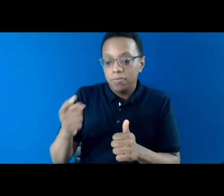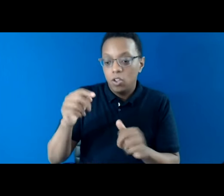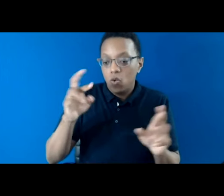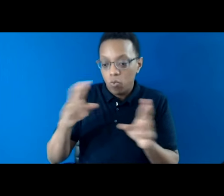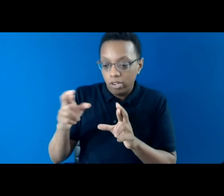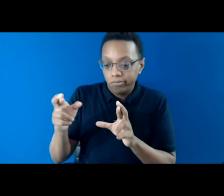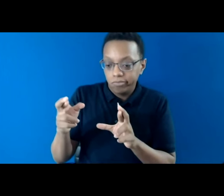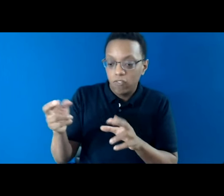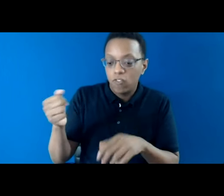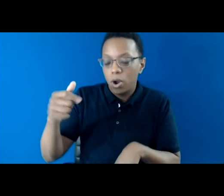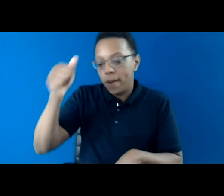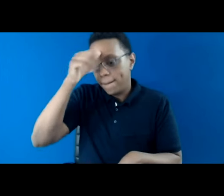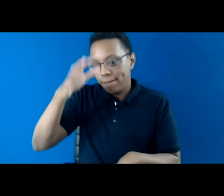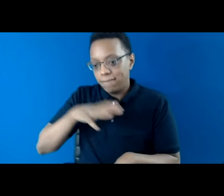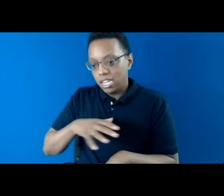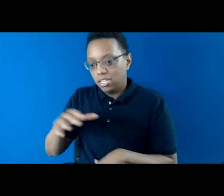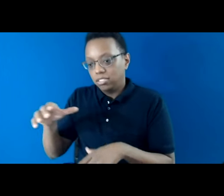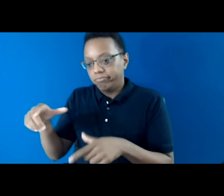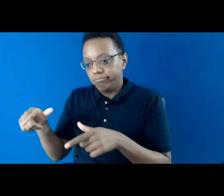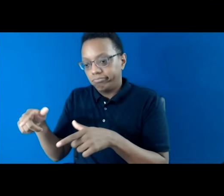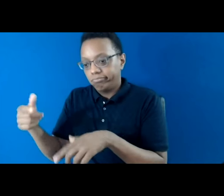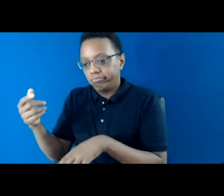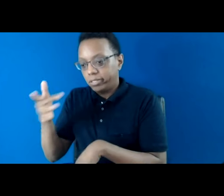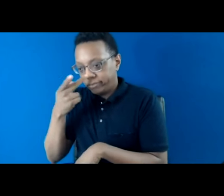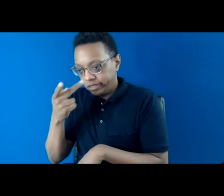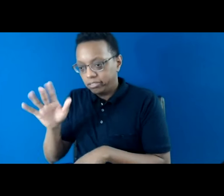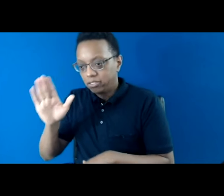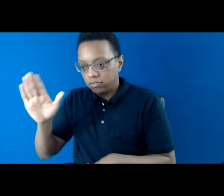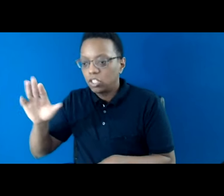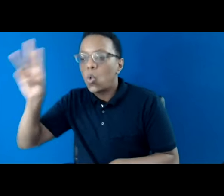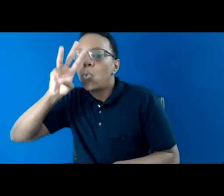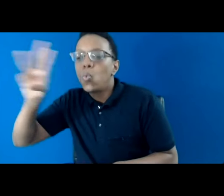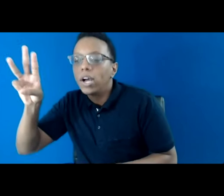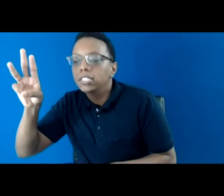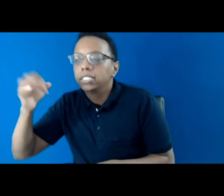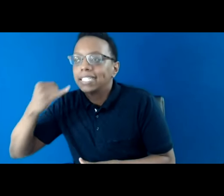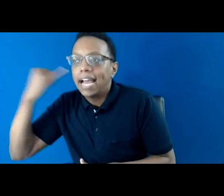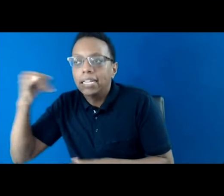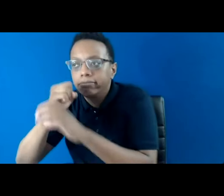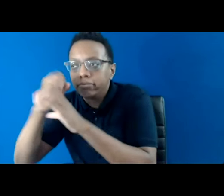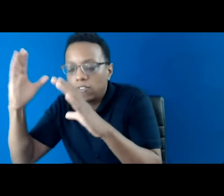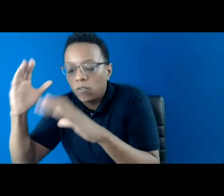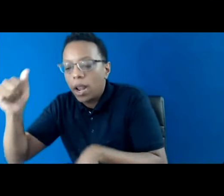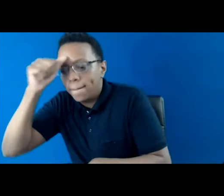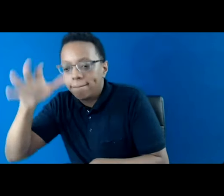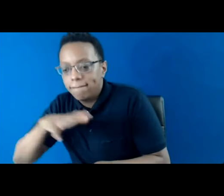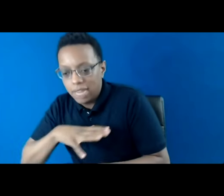male in Western society, right? And so that is, in a way, the way that